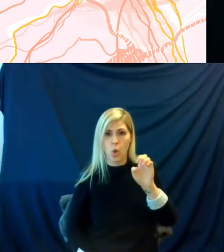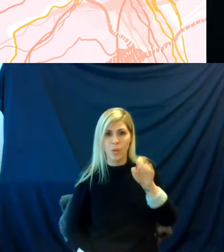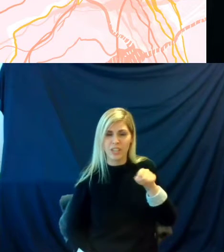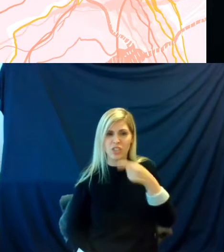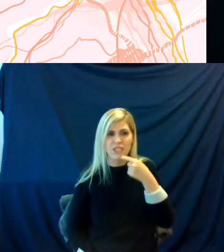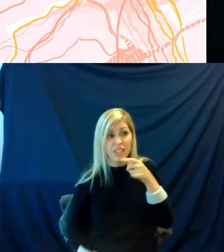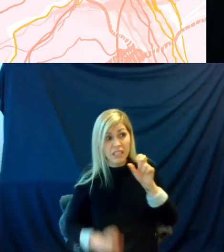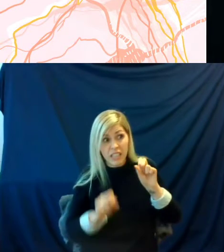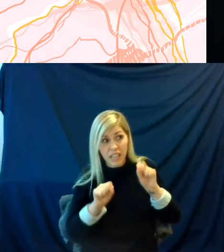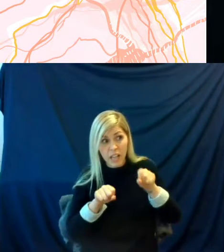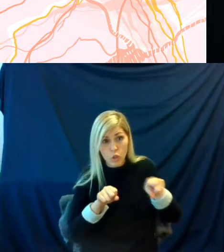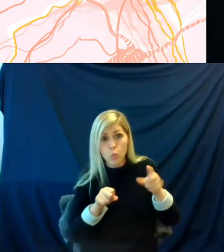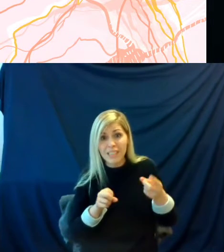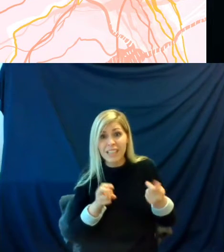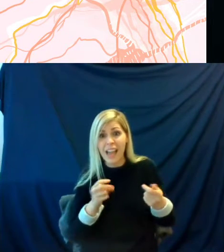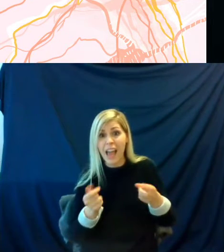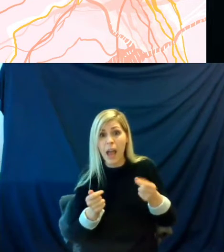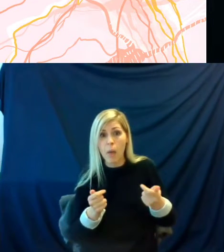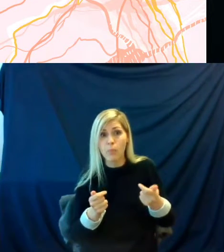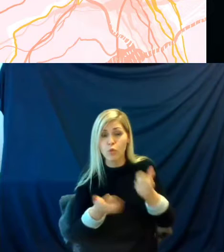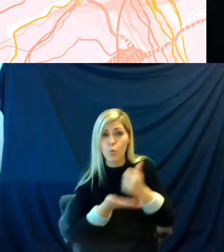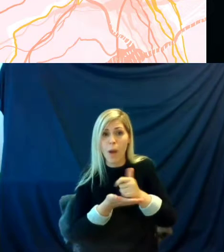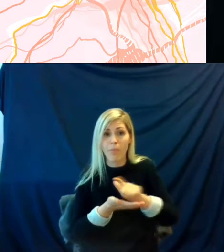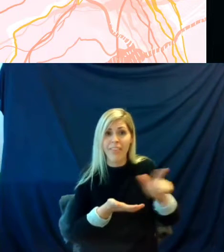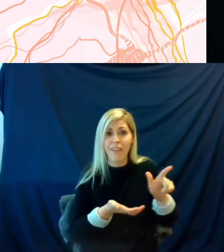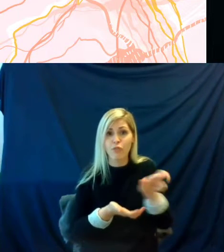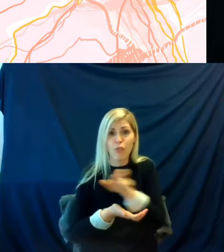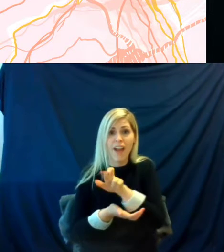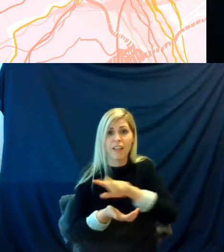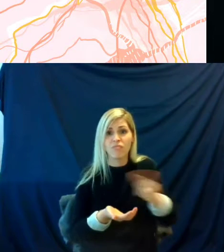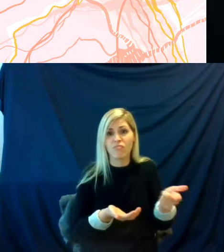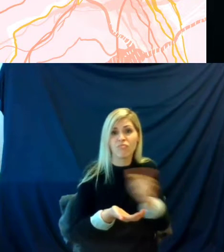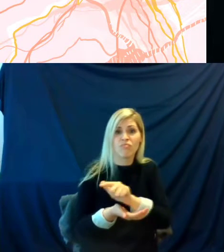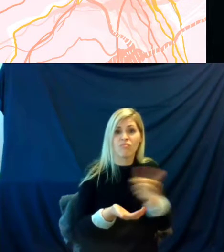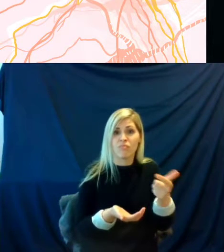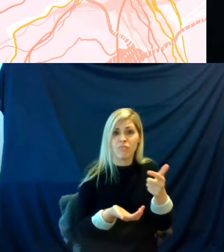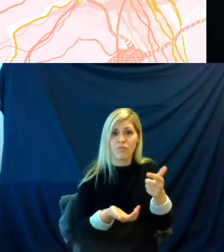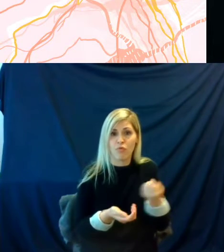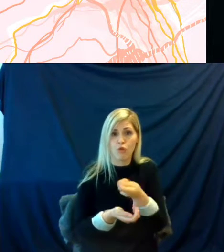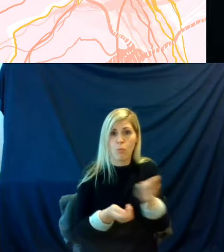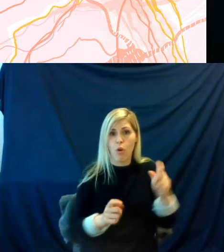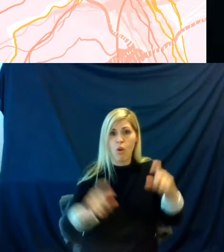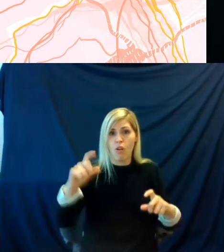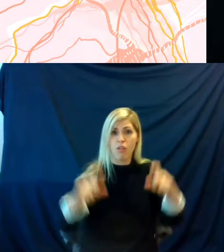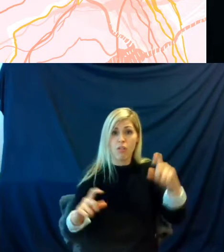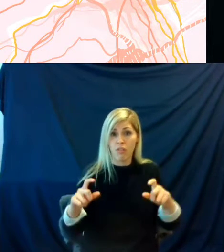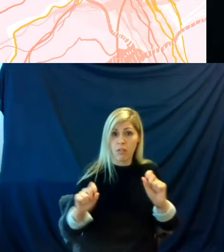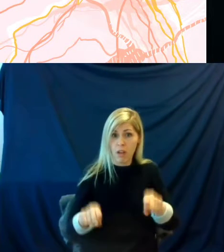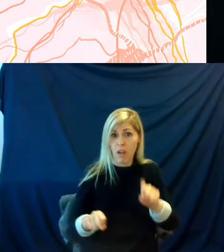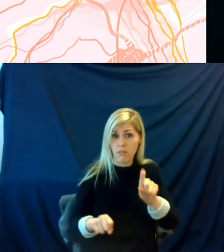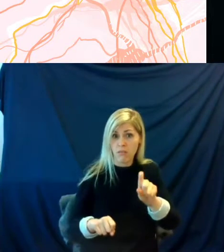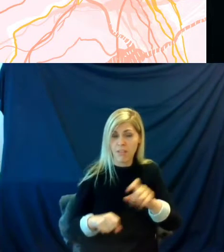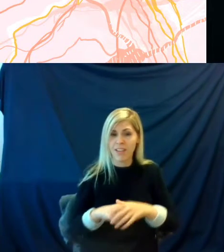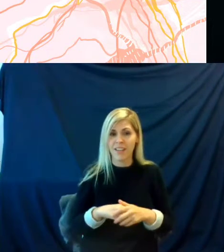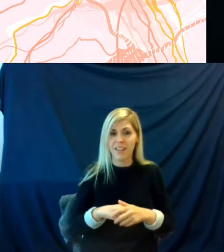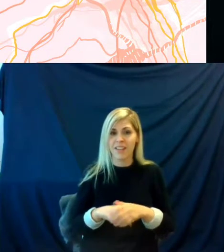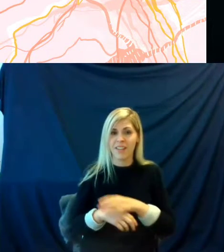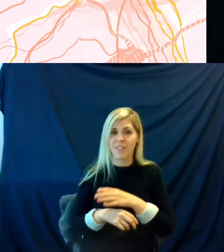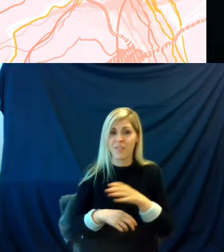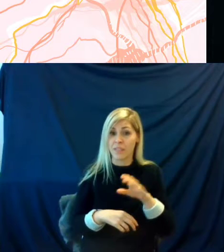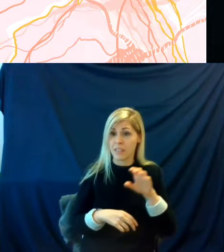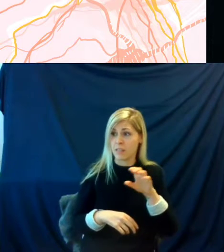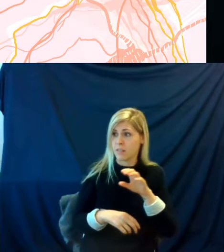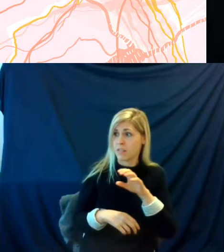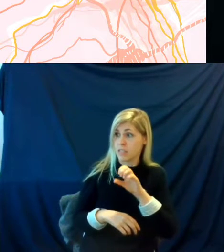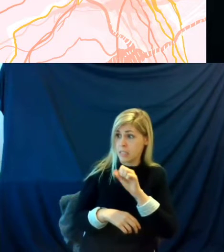Chloe says, can you do it with snapping your fingers for a direction change for the Pong game?